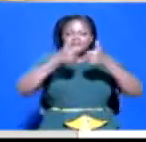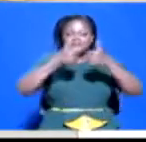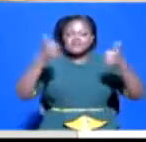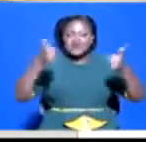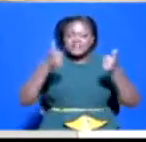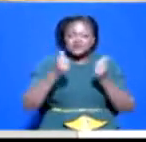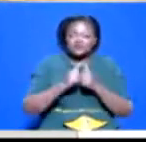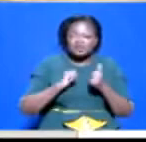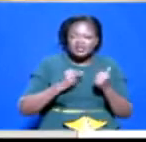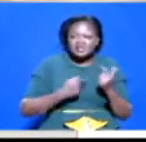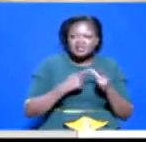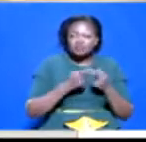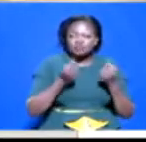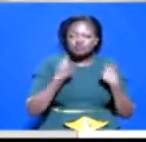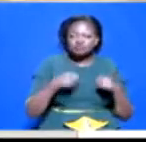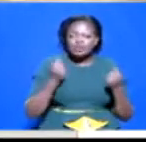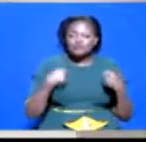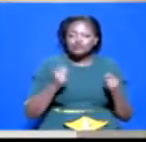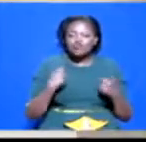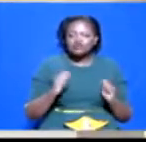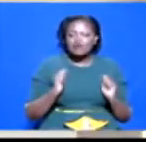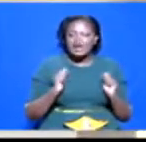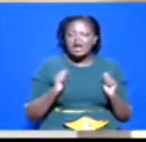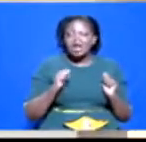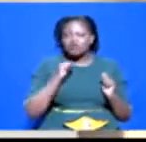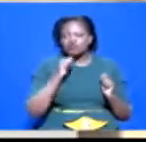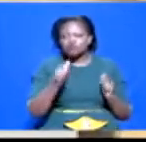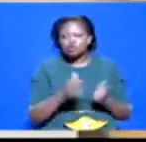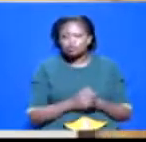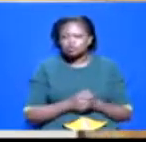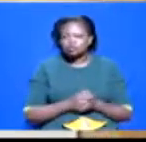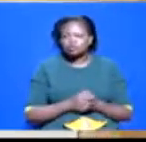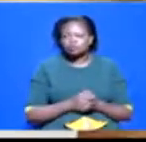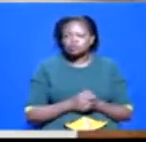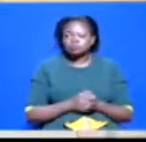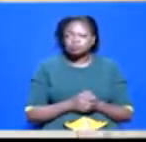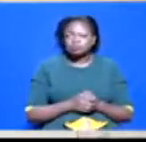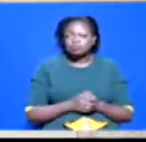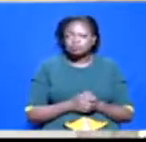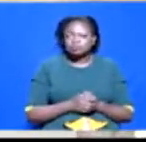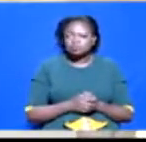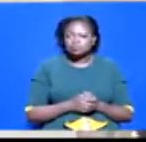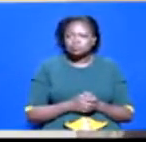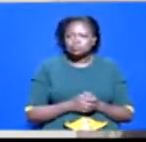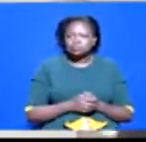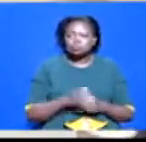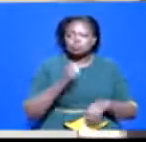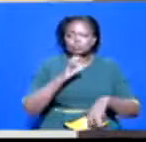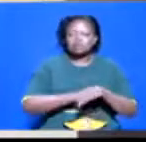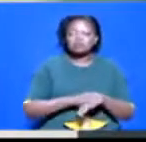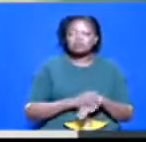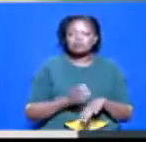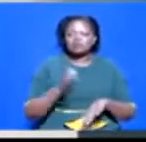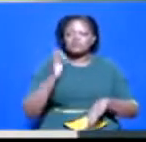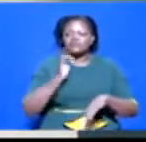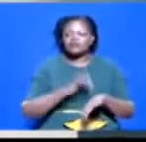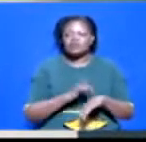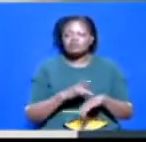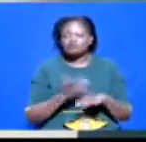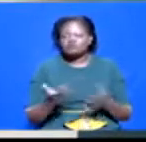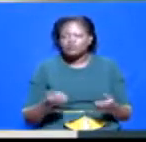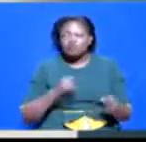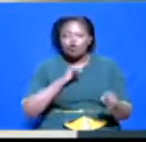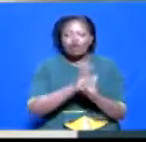we try our level best not to get them infected or contaminated with the COVID-19.